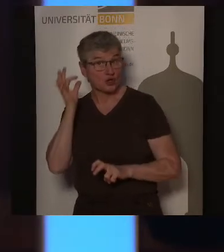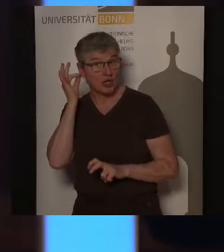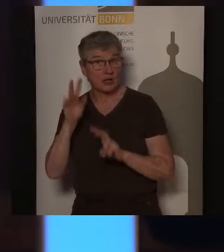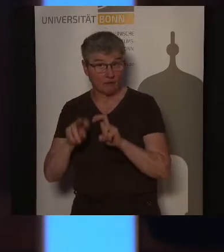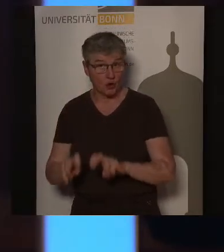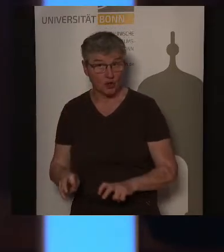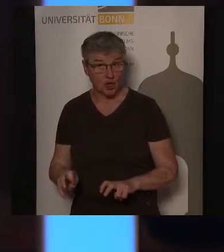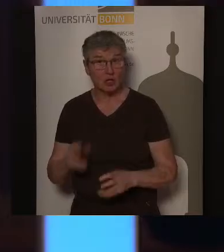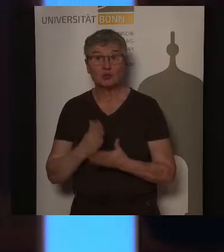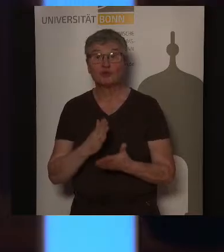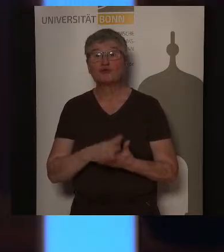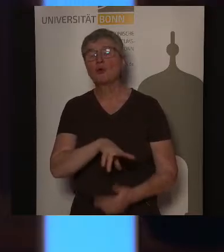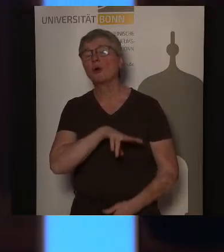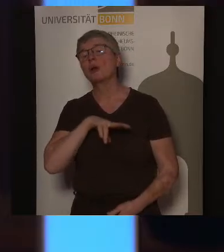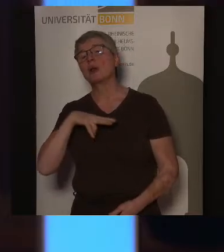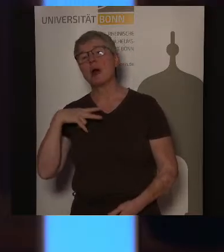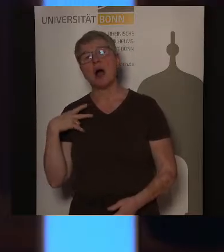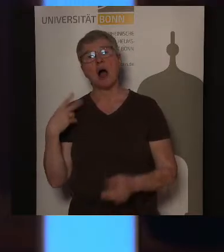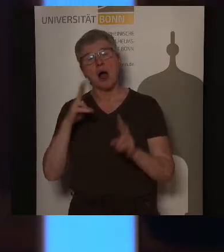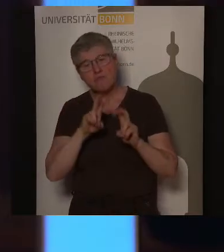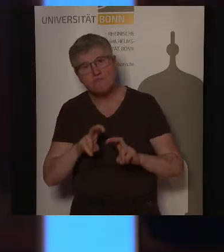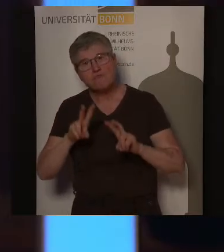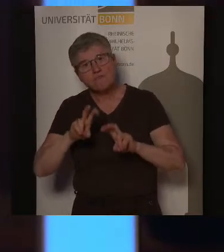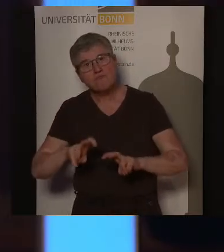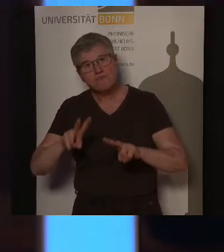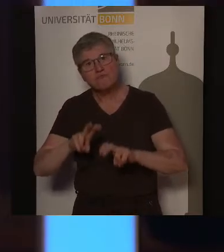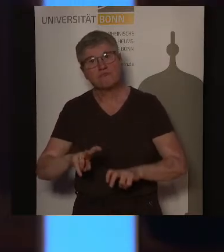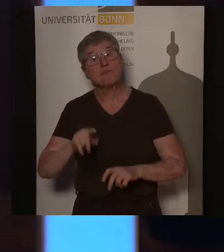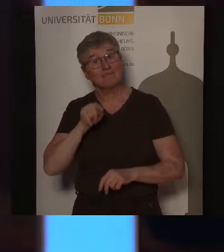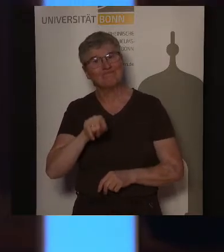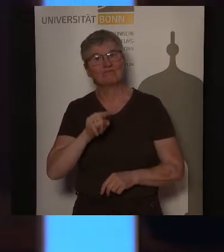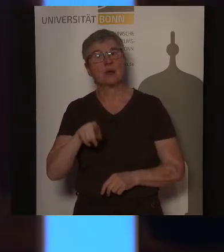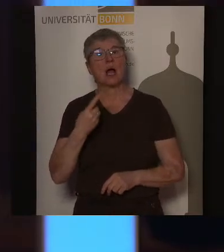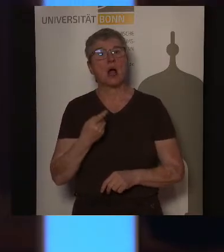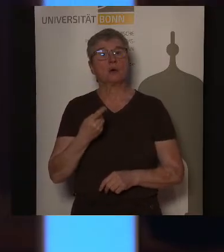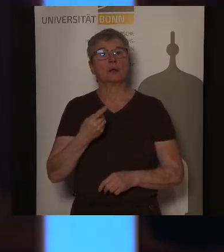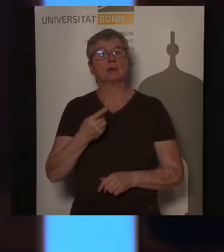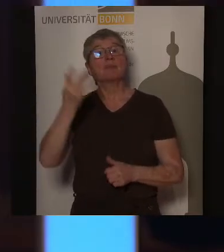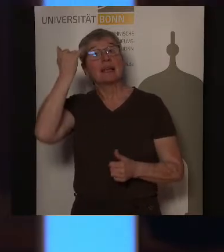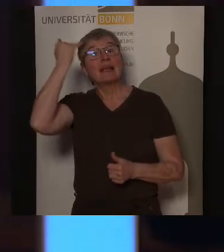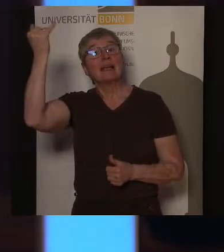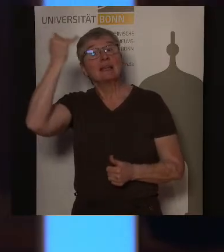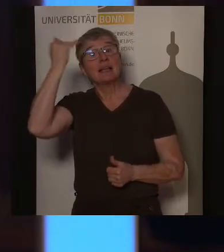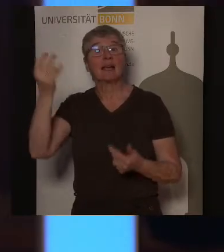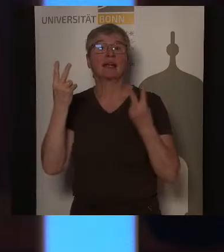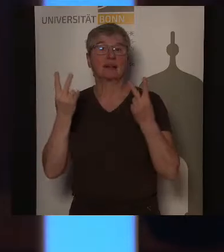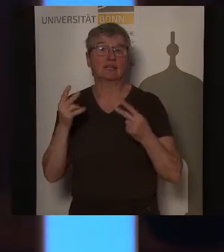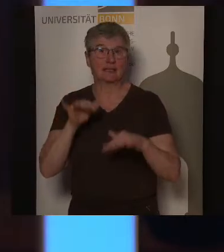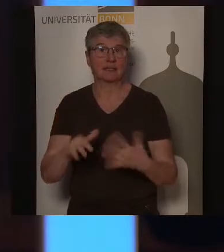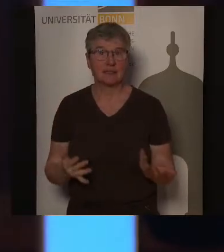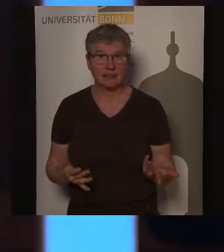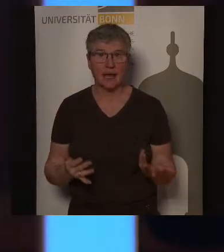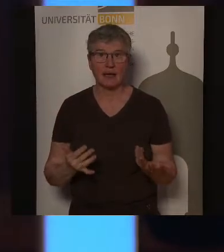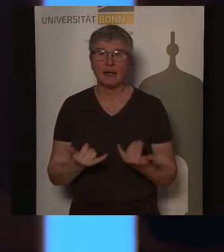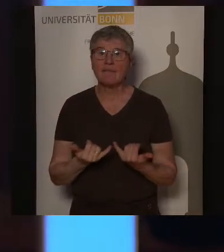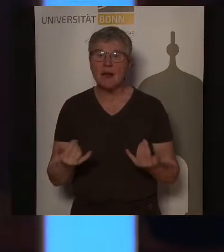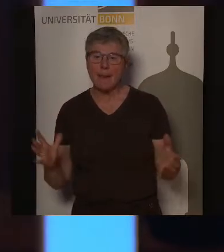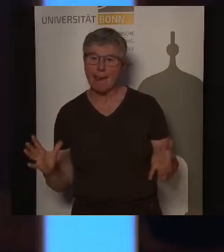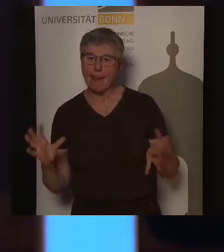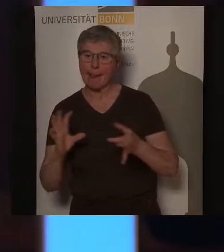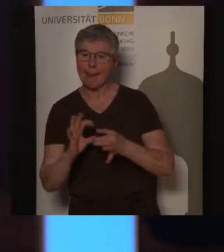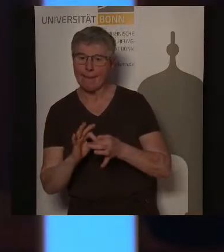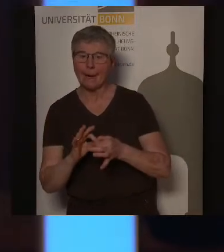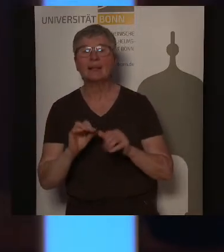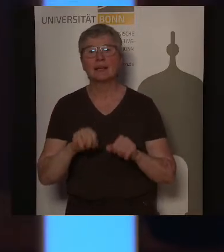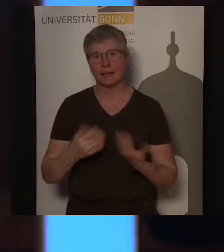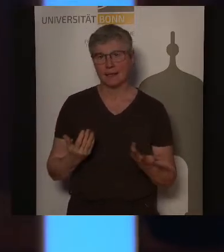still it's an important topic. Then we have lots of researchers who have been around for a long time and have been studying for a long time. They